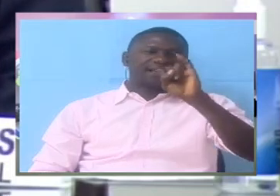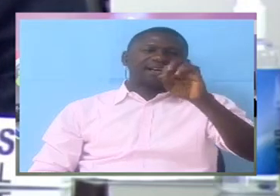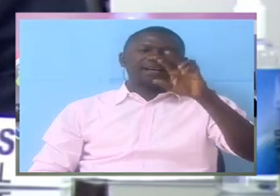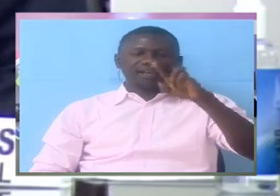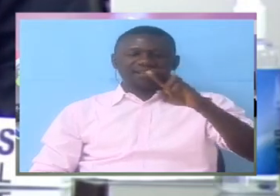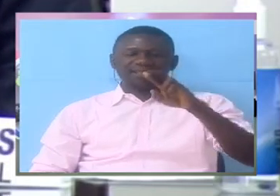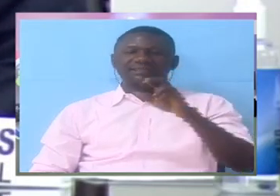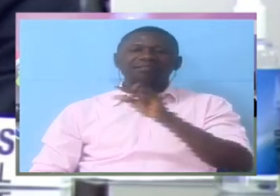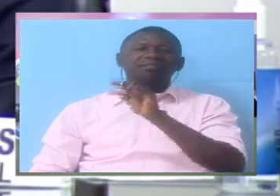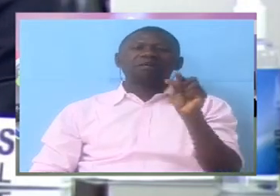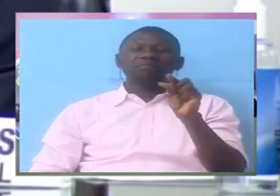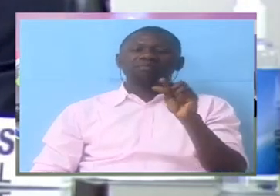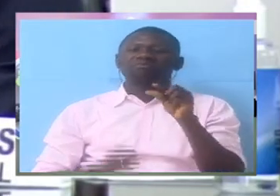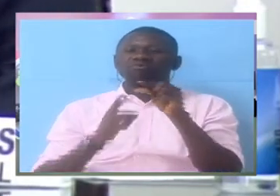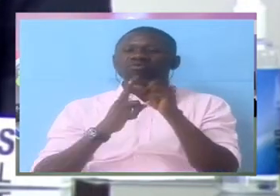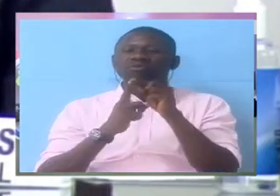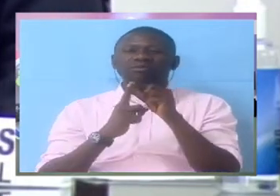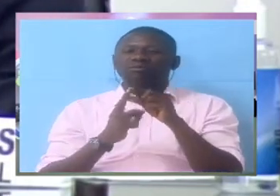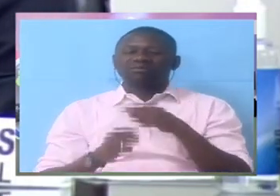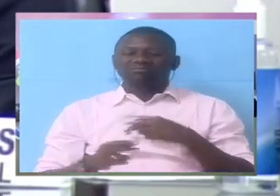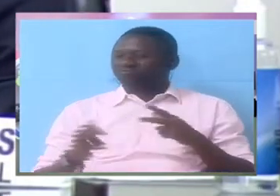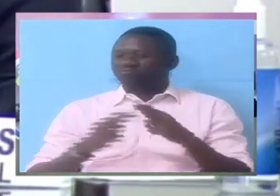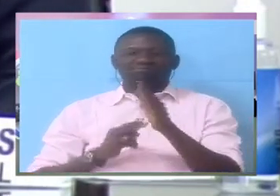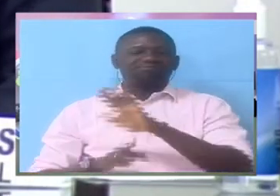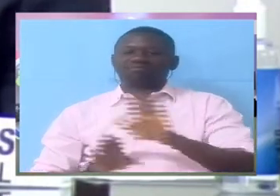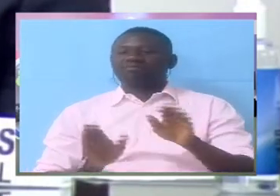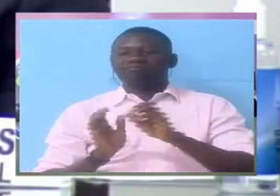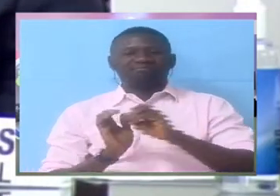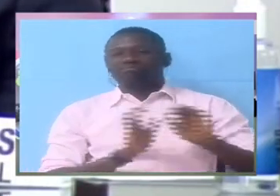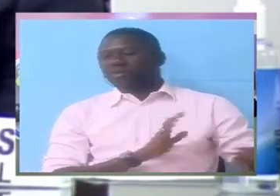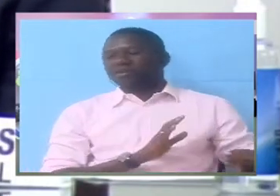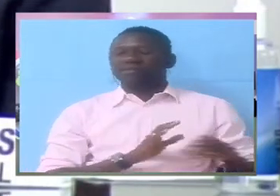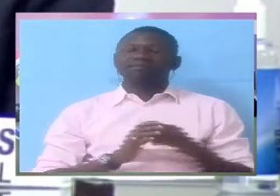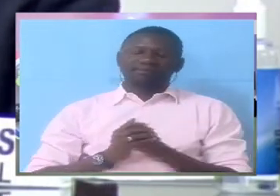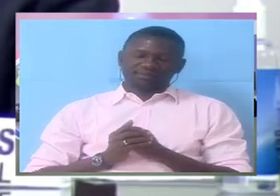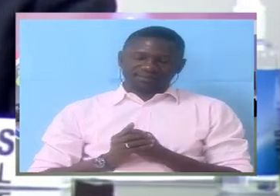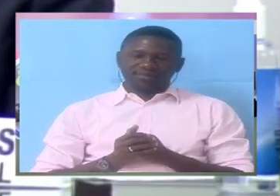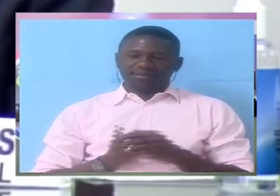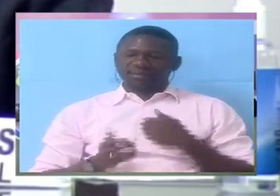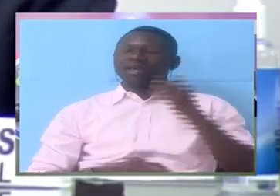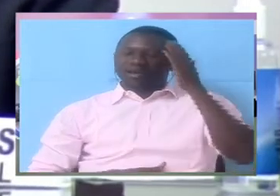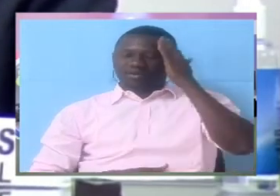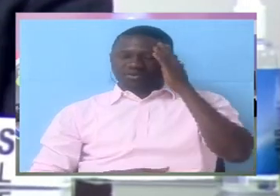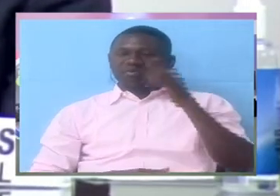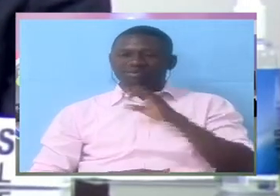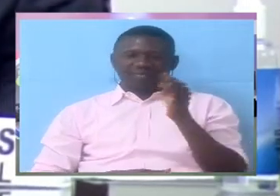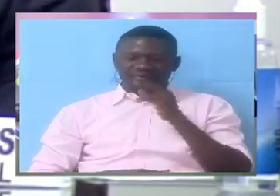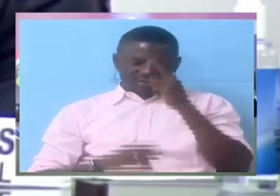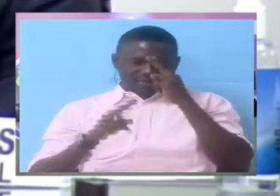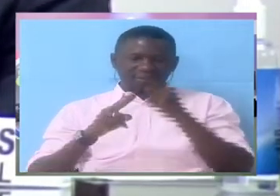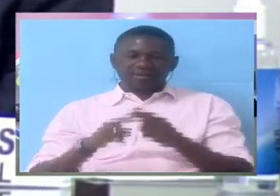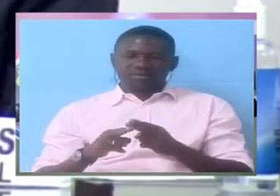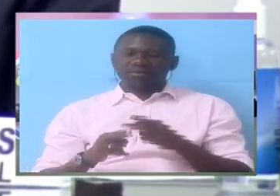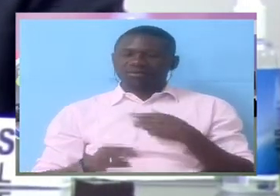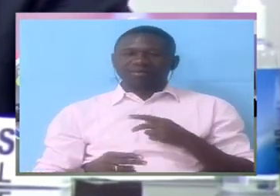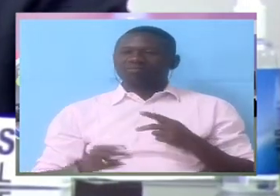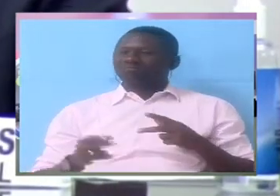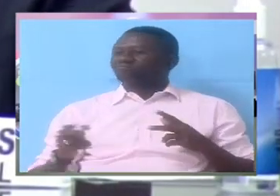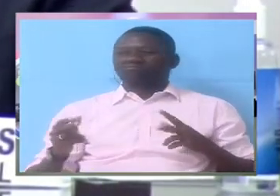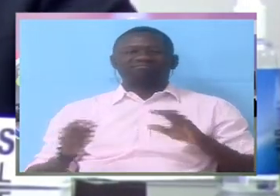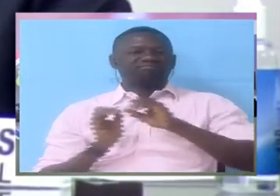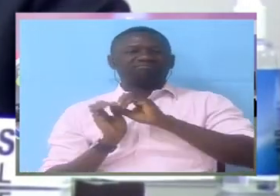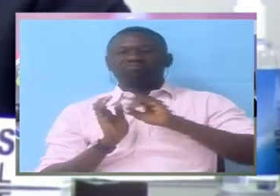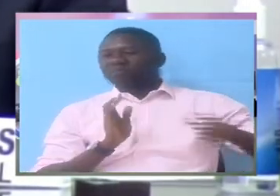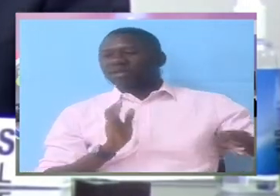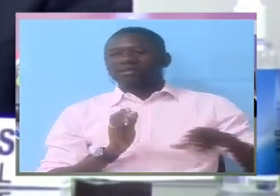you may cut this, sir, and just... all right, thank you. I know you being very courteous, but you may just cut this, sir,